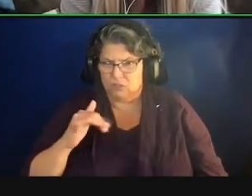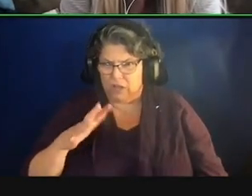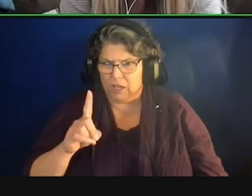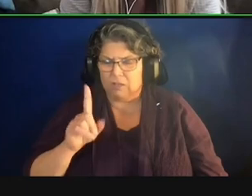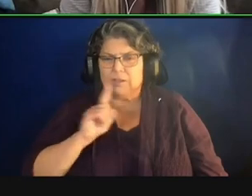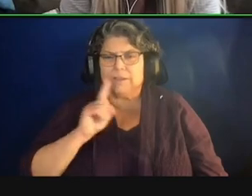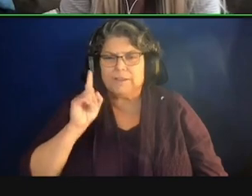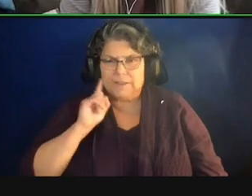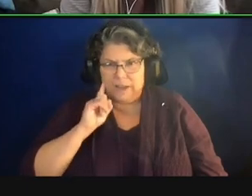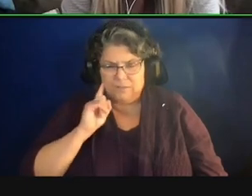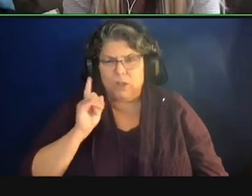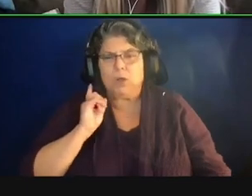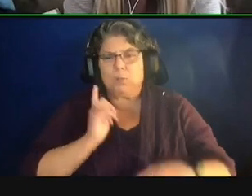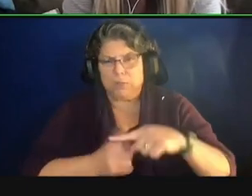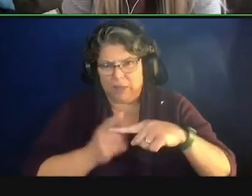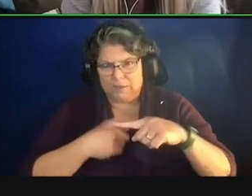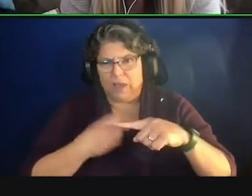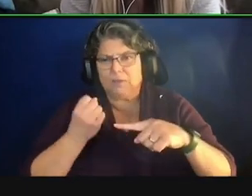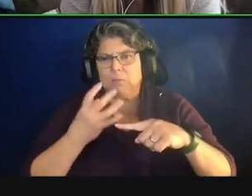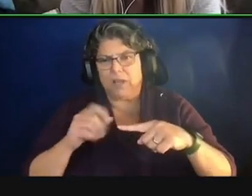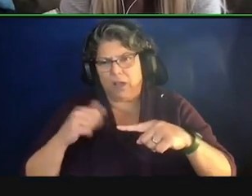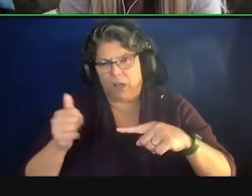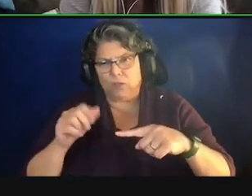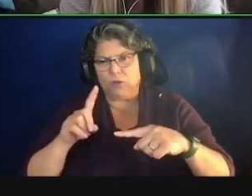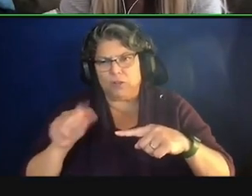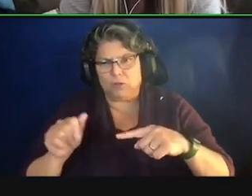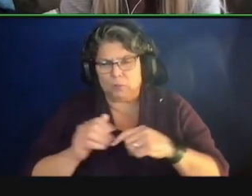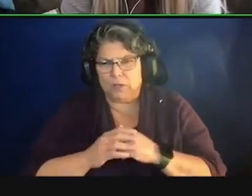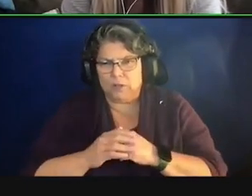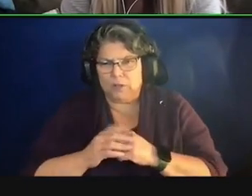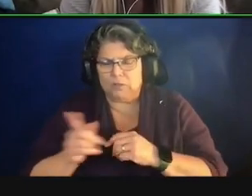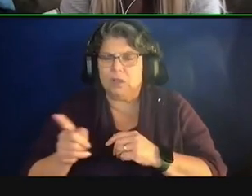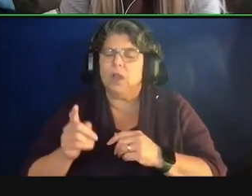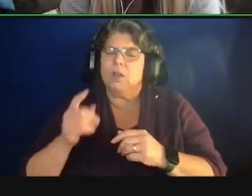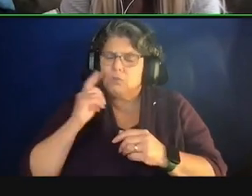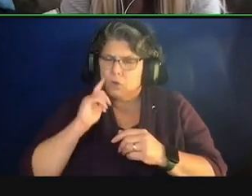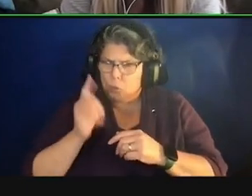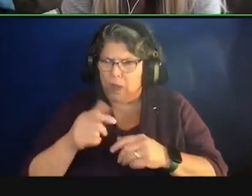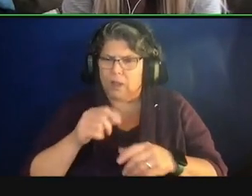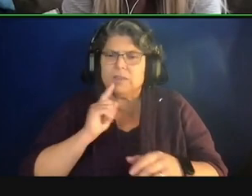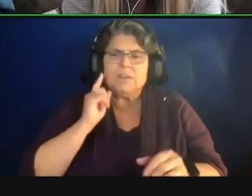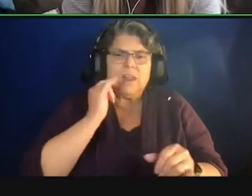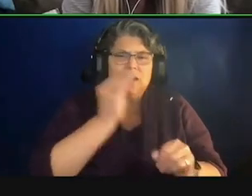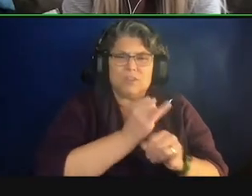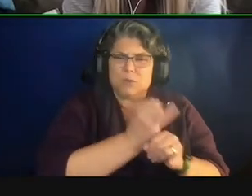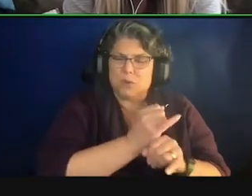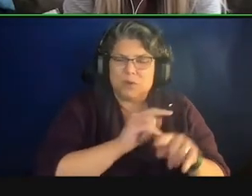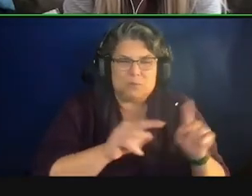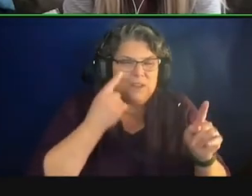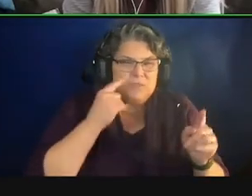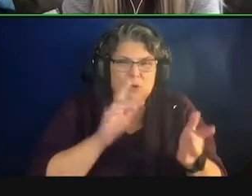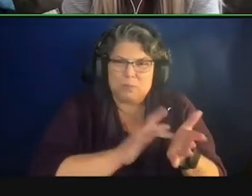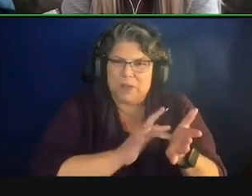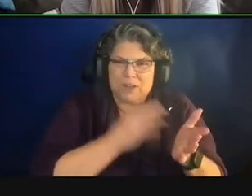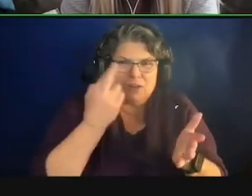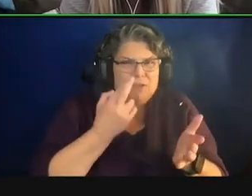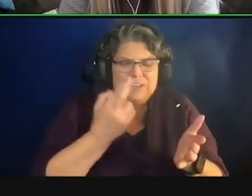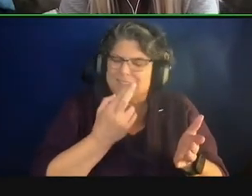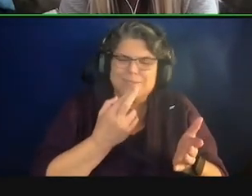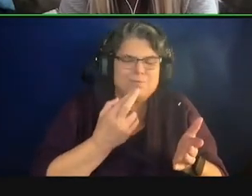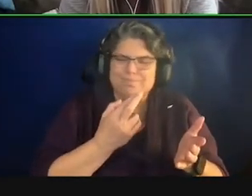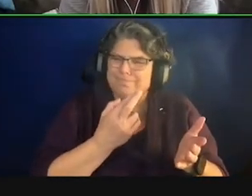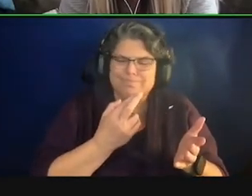deaf and has multiple disabilities, who was at a state school for the deaf, but due to medical reasons had to move back